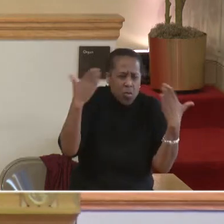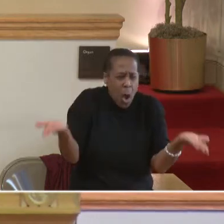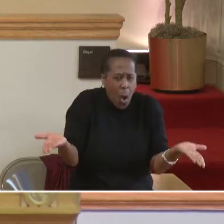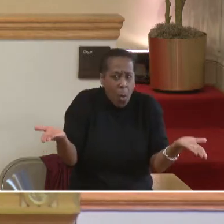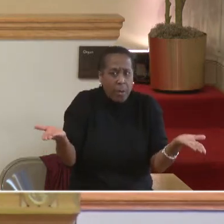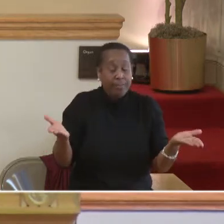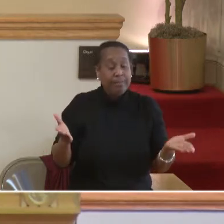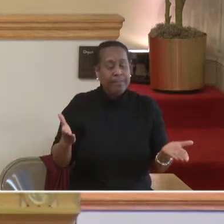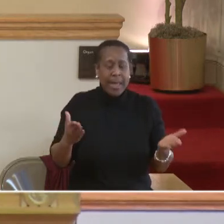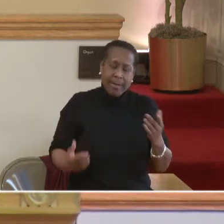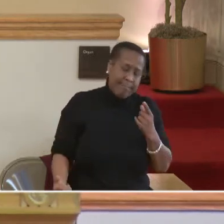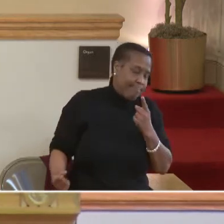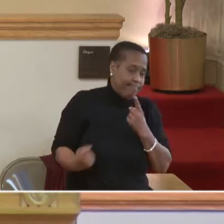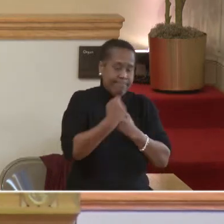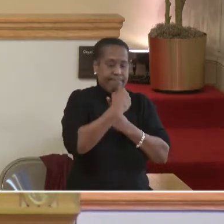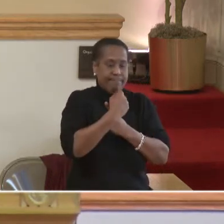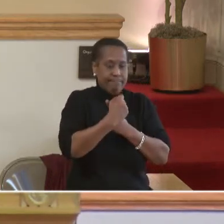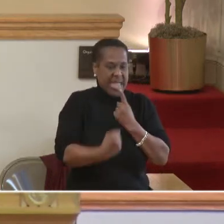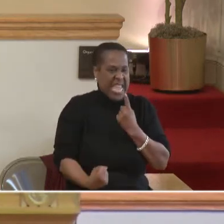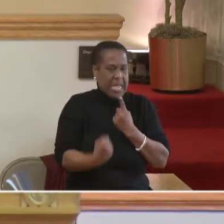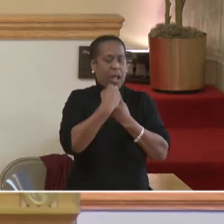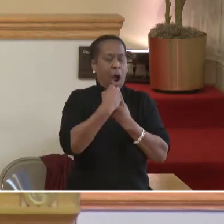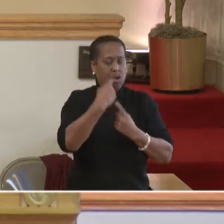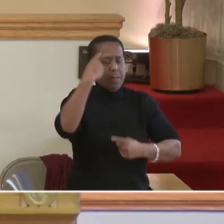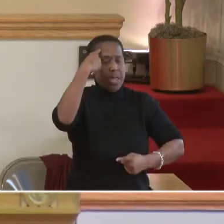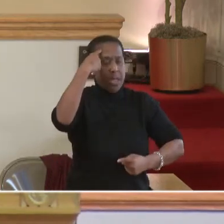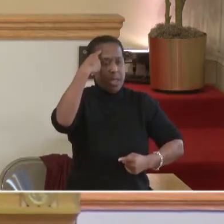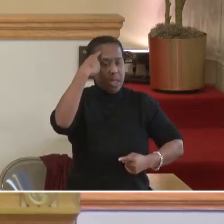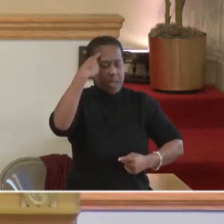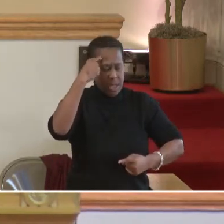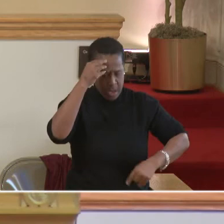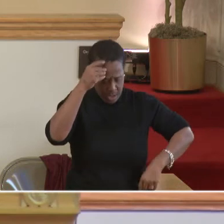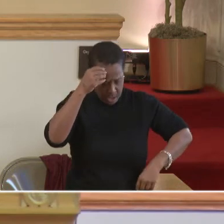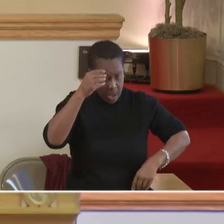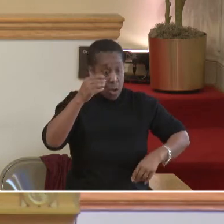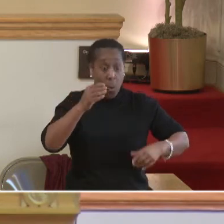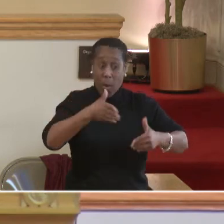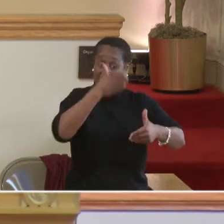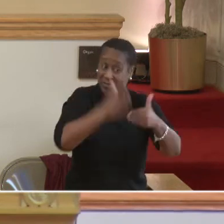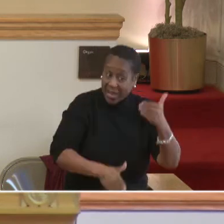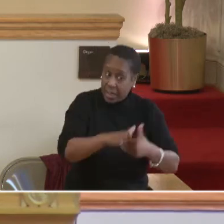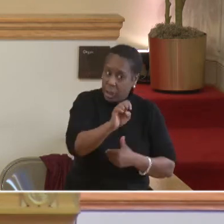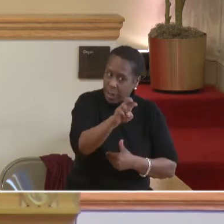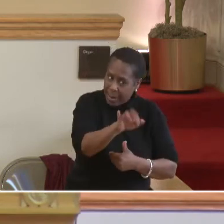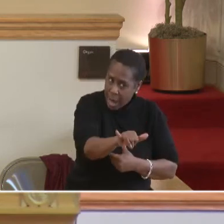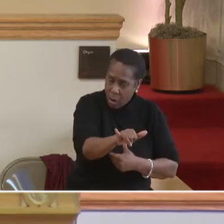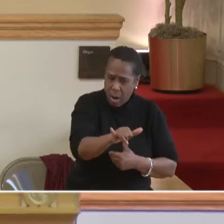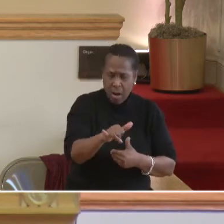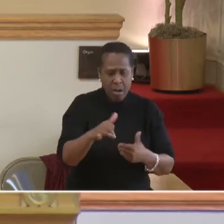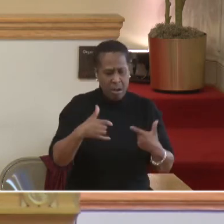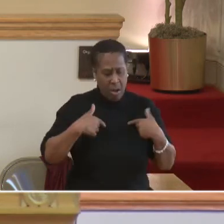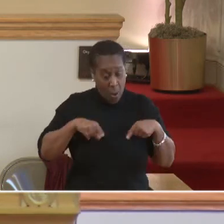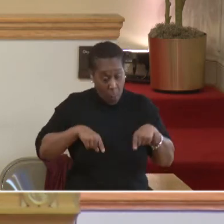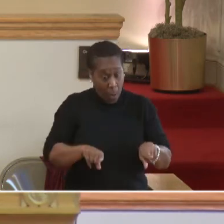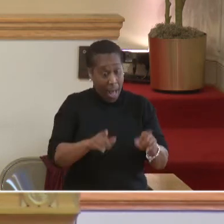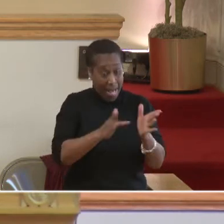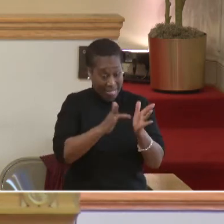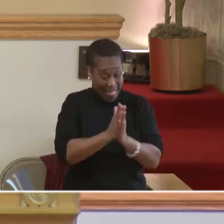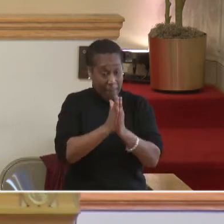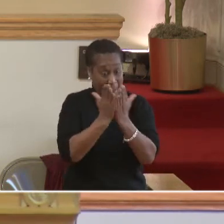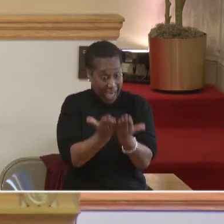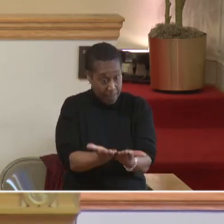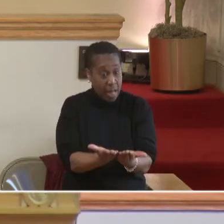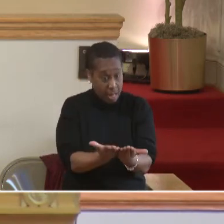And it dawned on me after I had concluded seminary that while the Bible